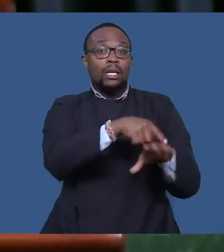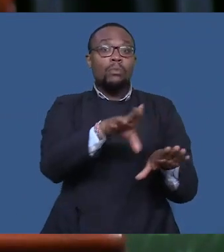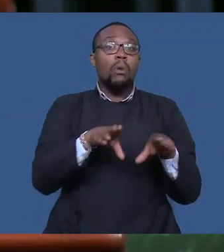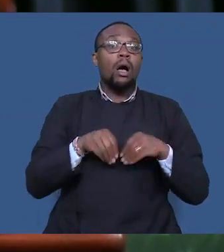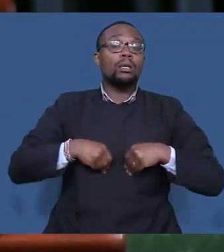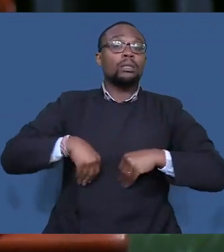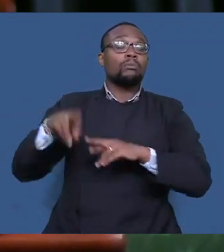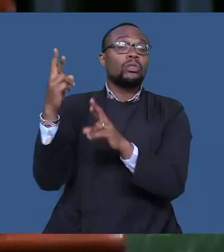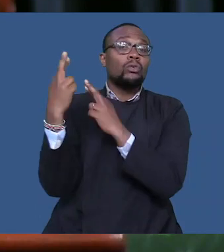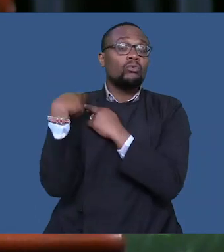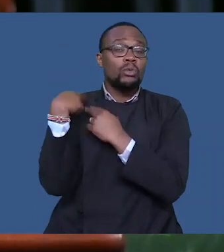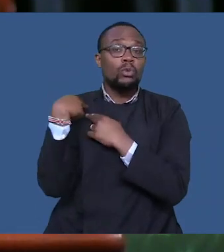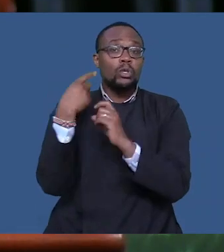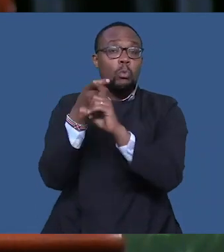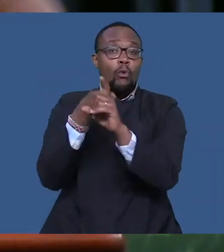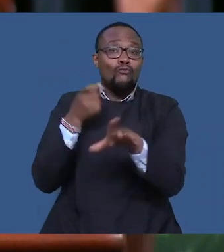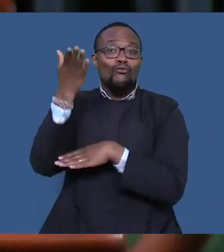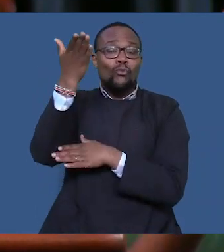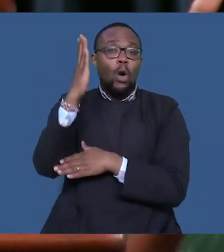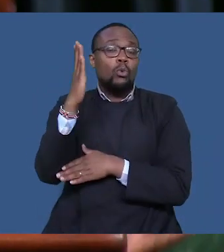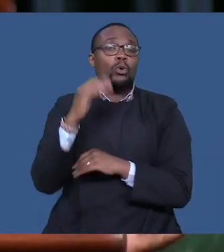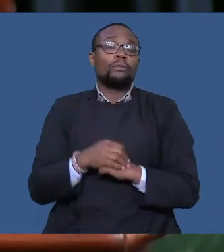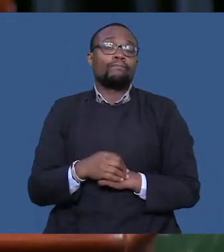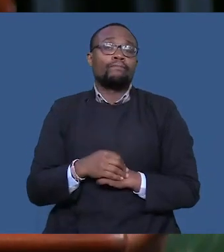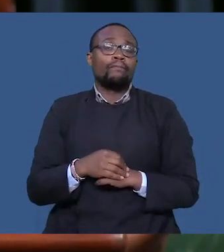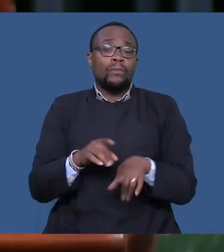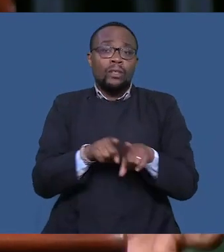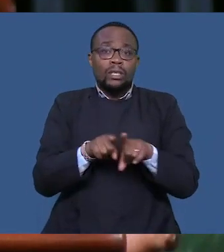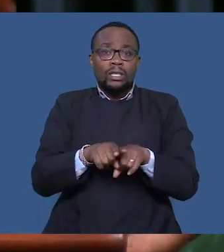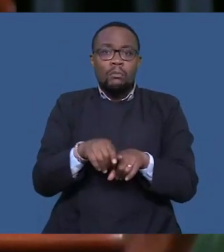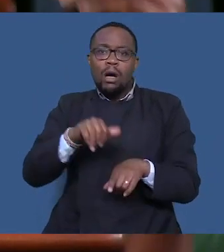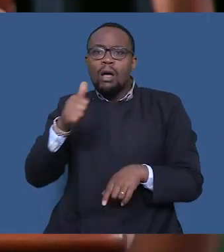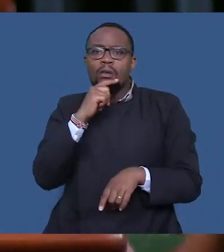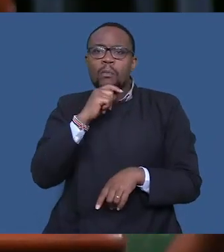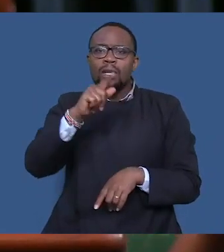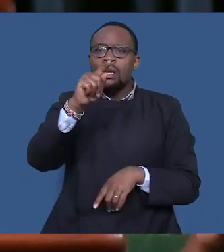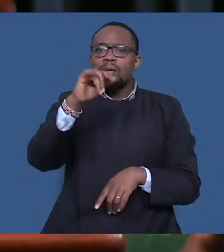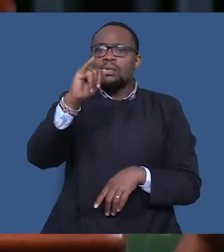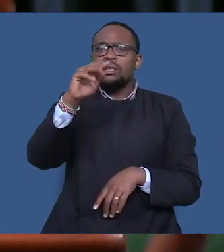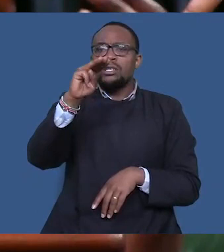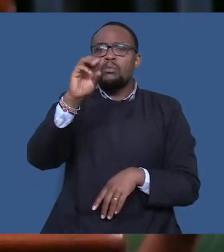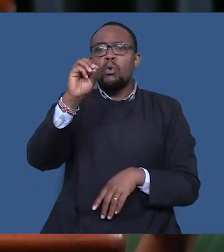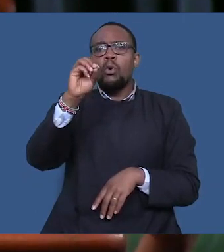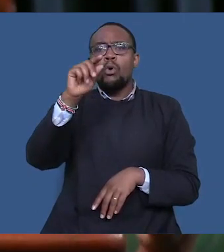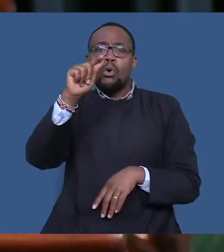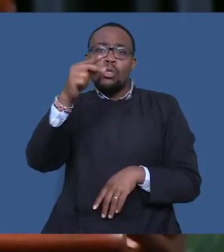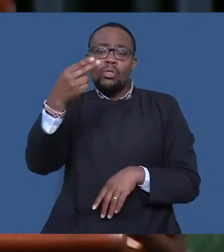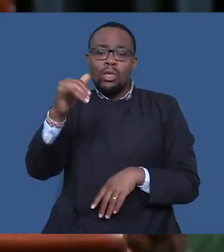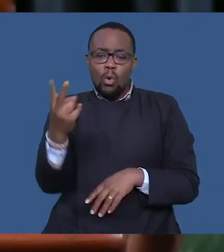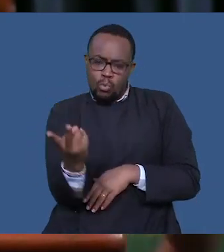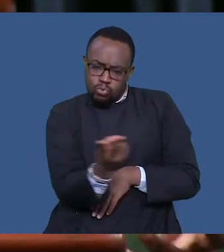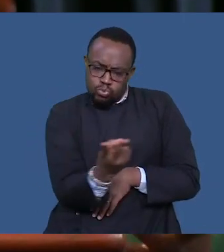undertaking the responsibility that Paul had assigned him. And when you compare also with Timothy, there was a lot of encouragement that Paul would